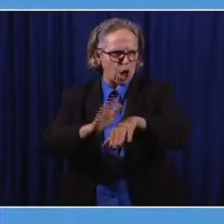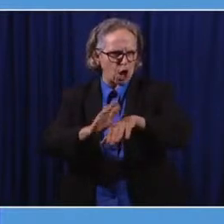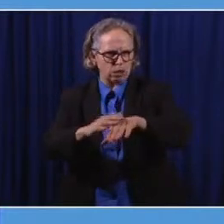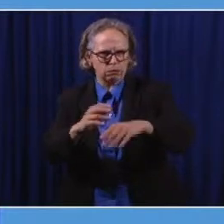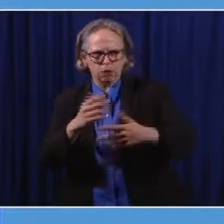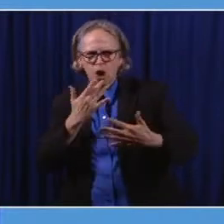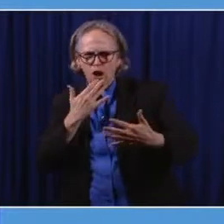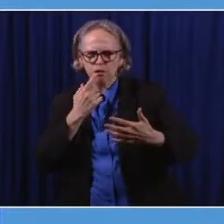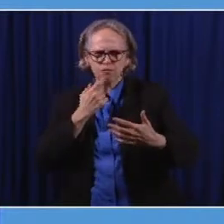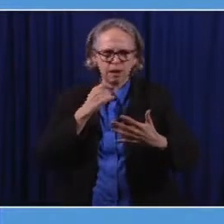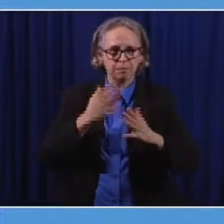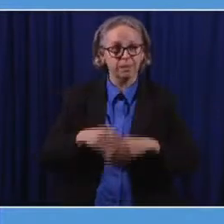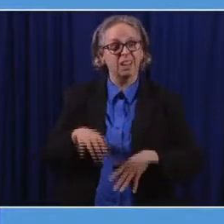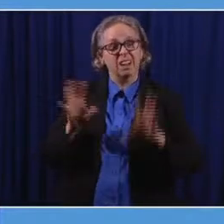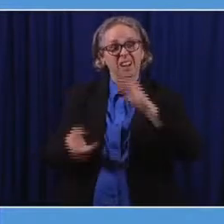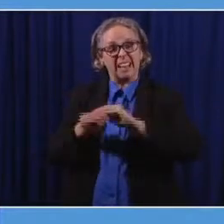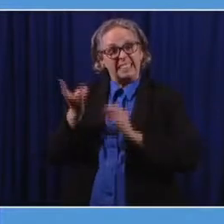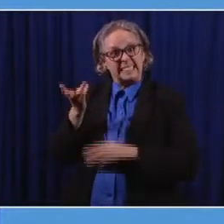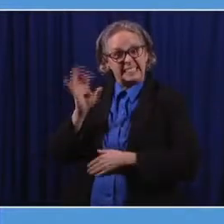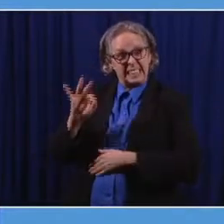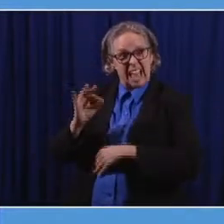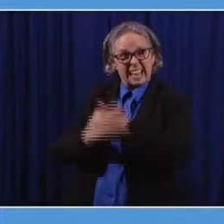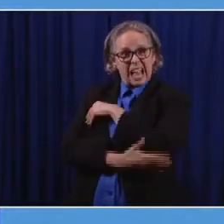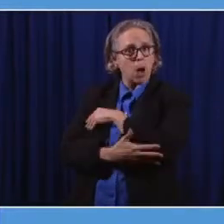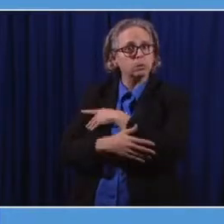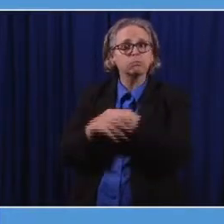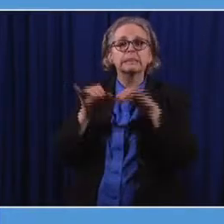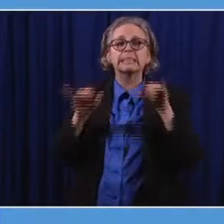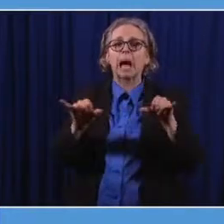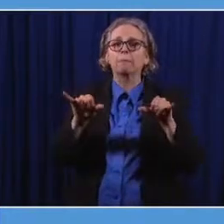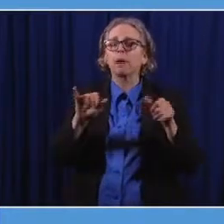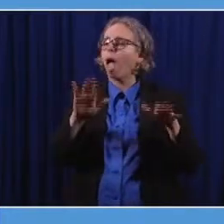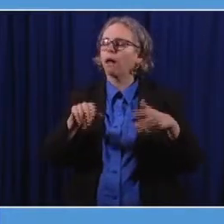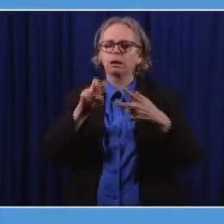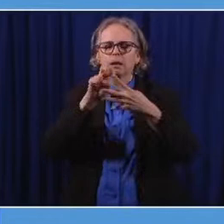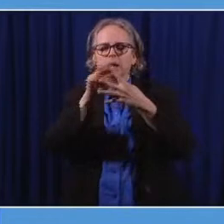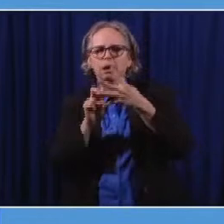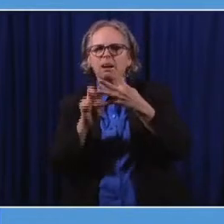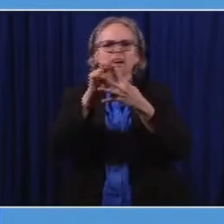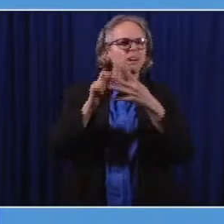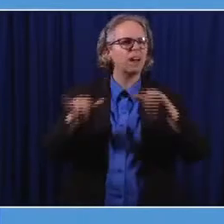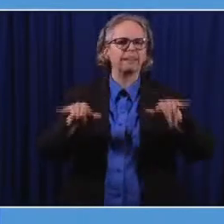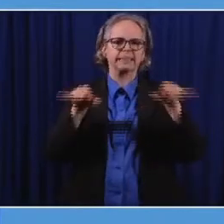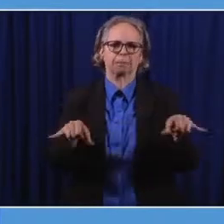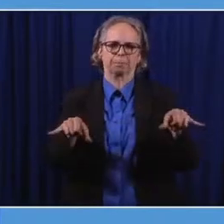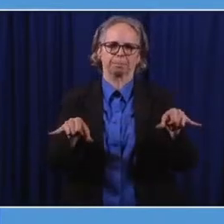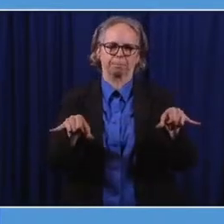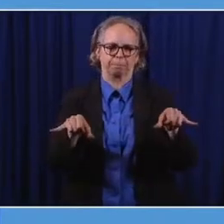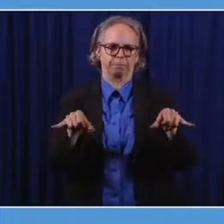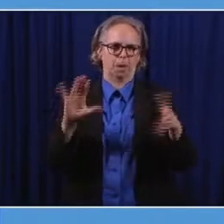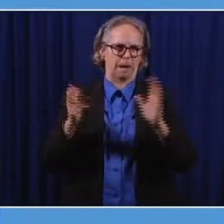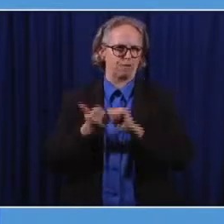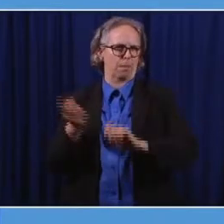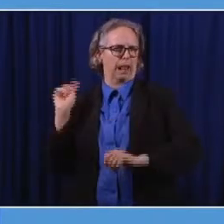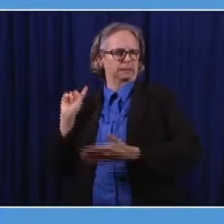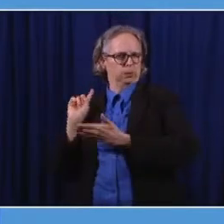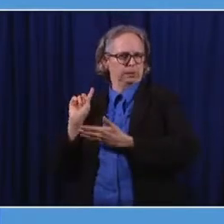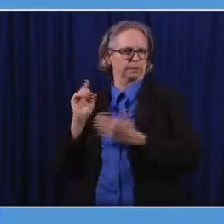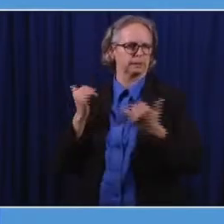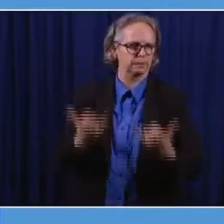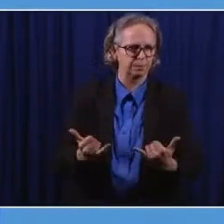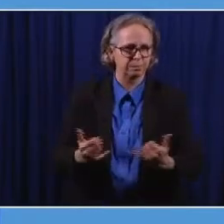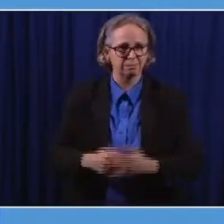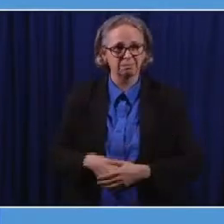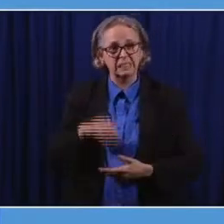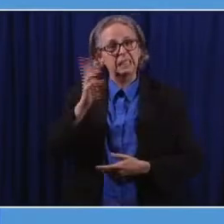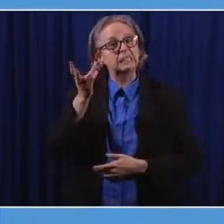the same. I mean, really what you're seeing is just kind of the spread of the virus over the state. 69 counties stayed at the